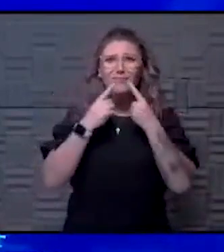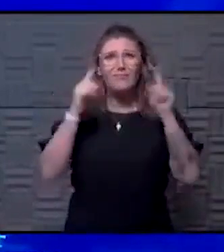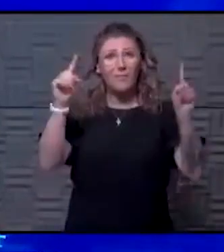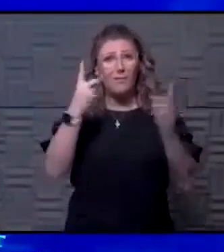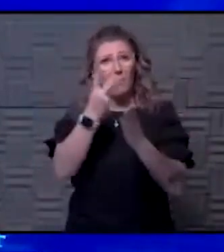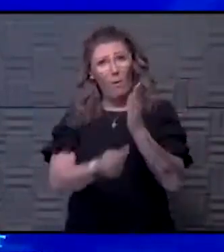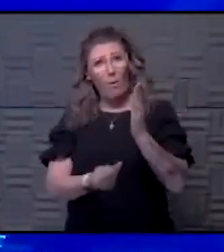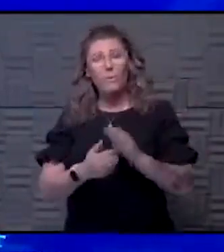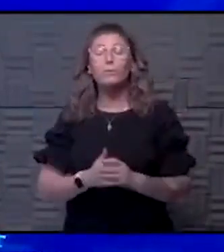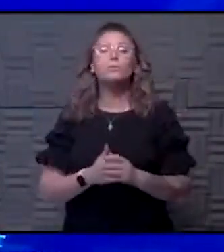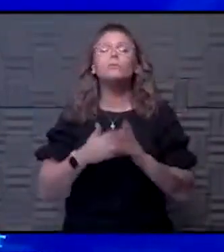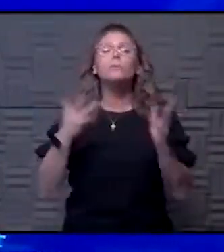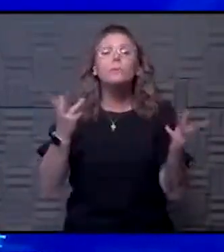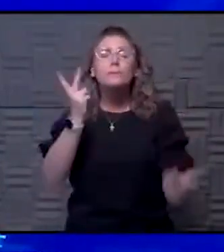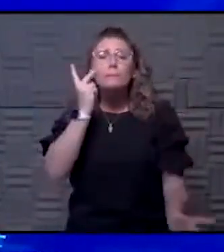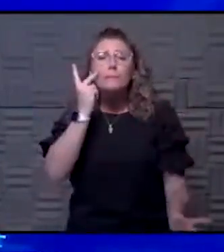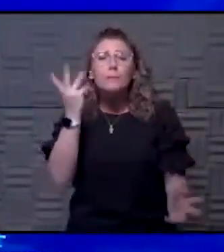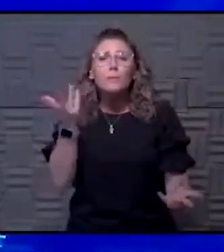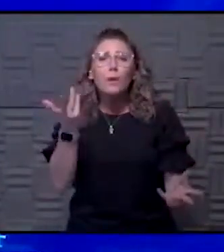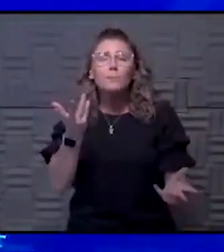seeing is our